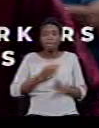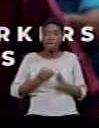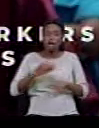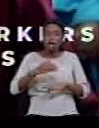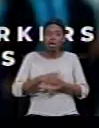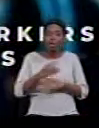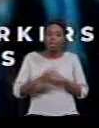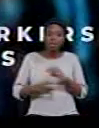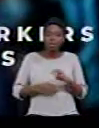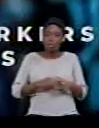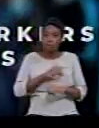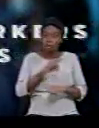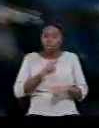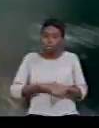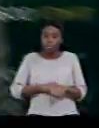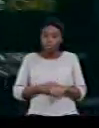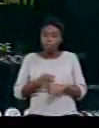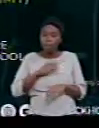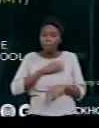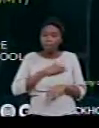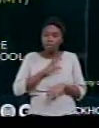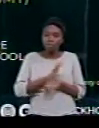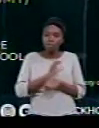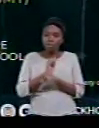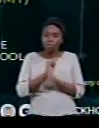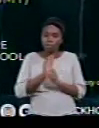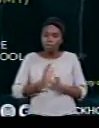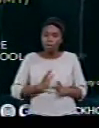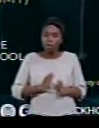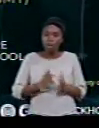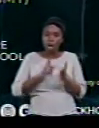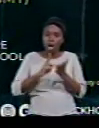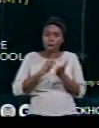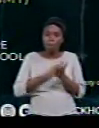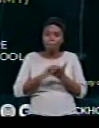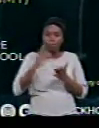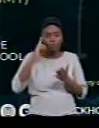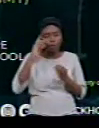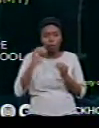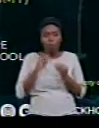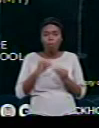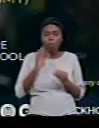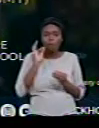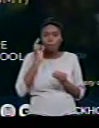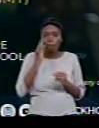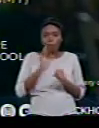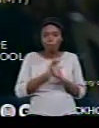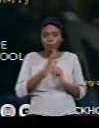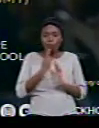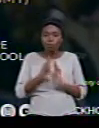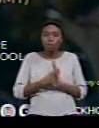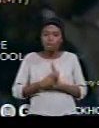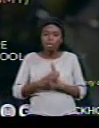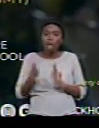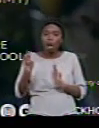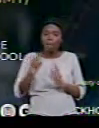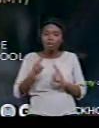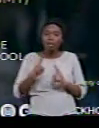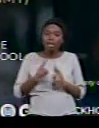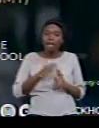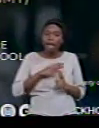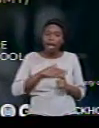church workers, and professionals will be purged for more fruitfulness on Friday 28th, Monday 31st July, and Tuesday 1st